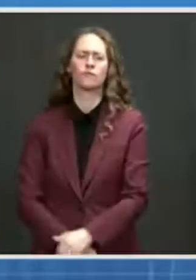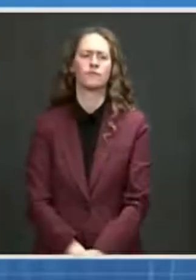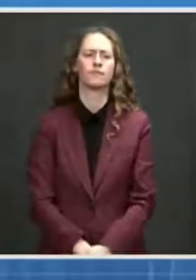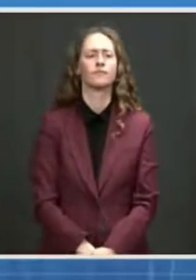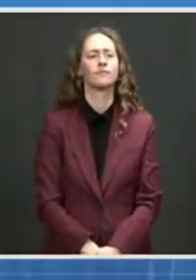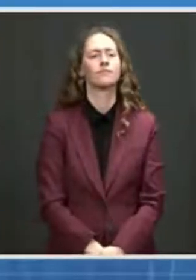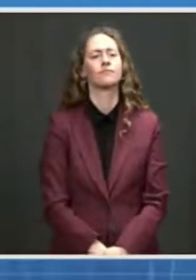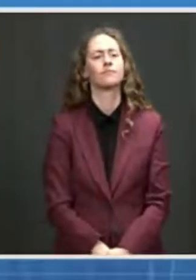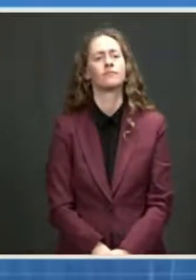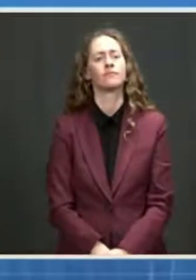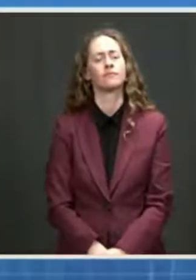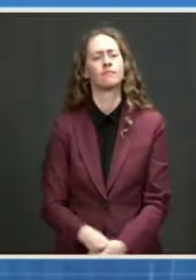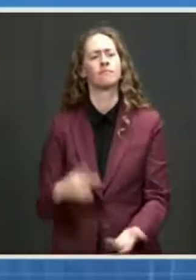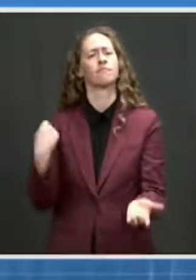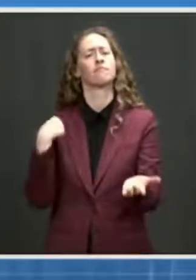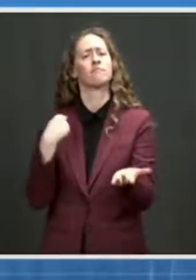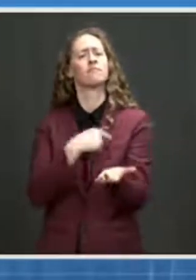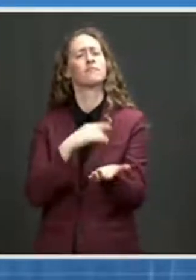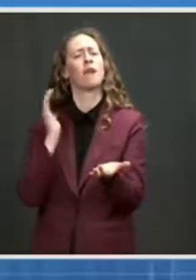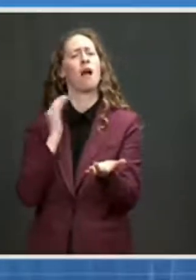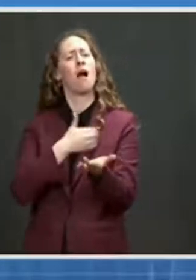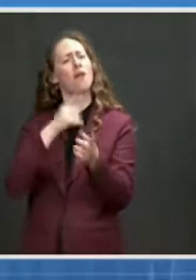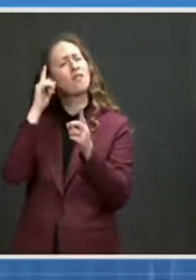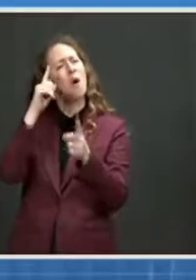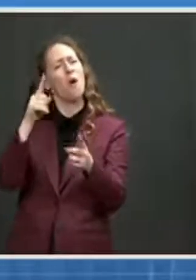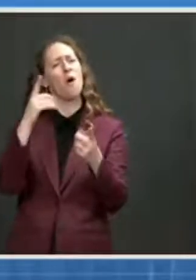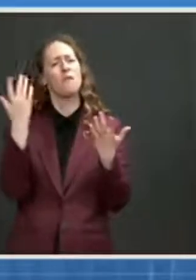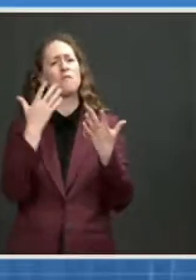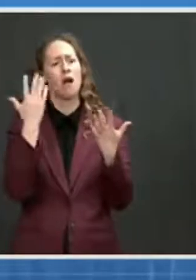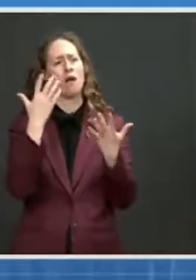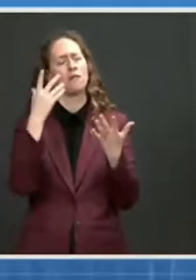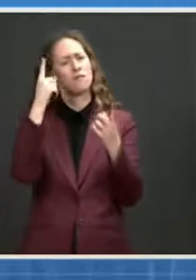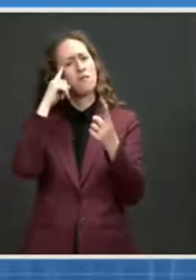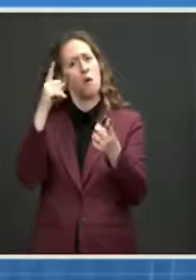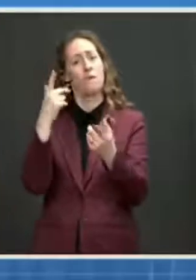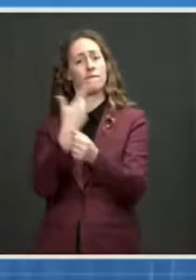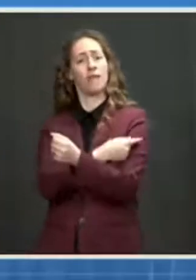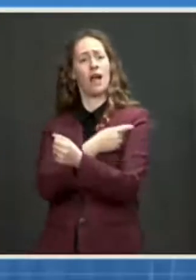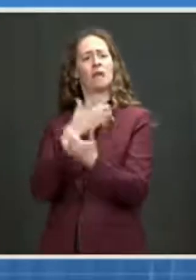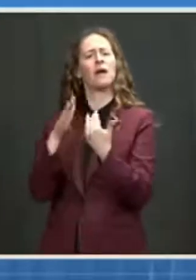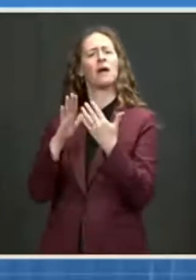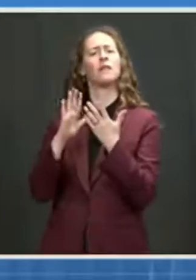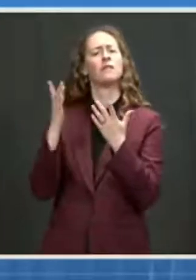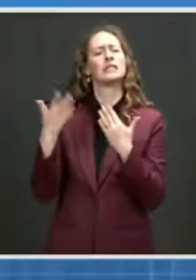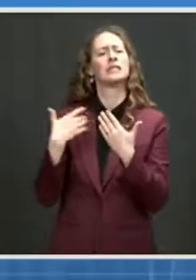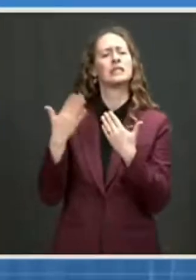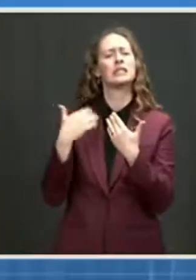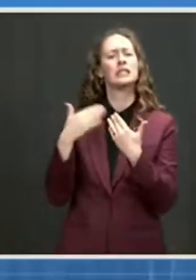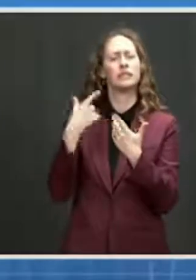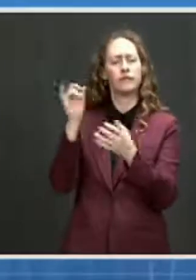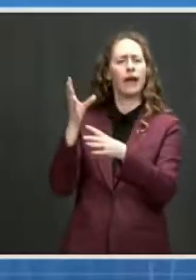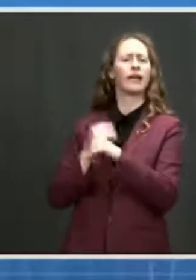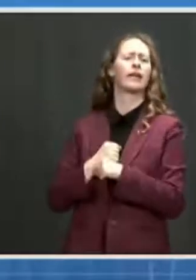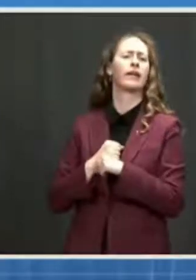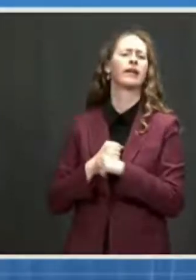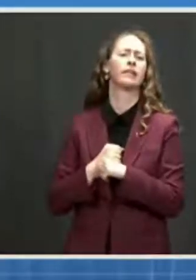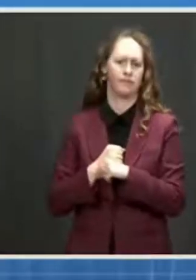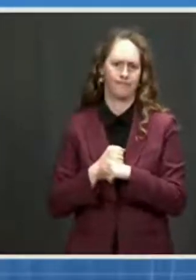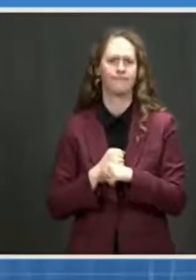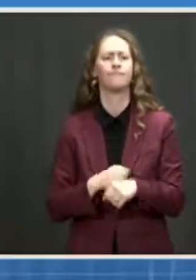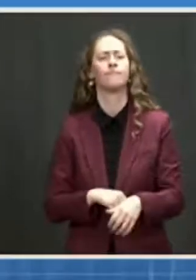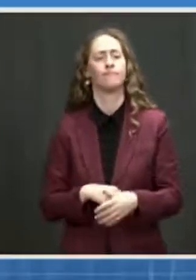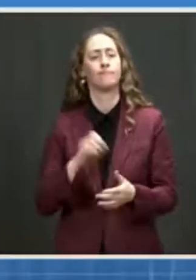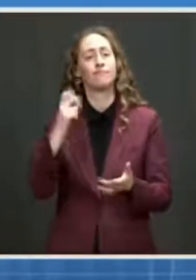for everyone. So we've increased the number of pop-up and mobile units across the country. We've ensured